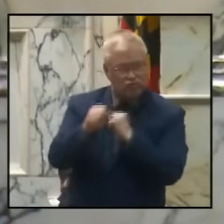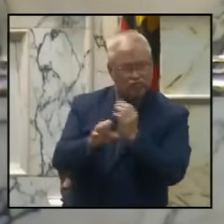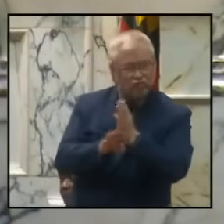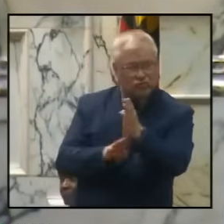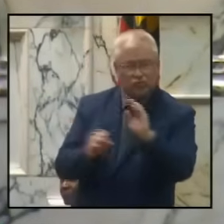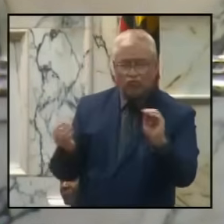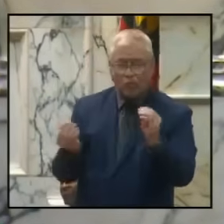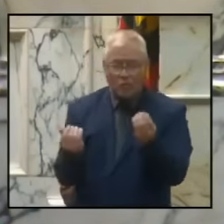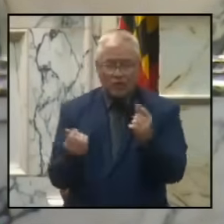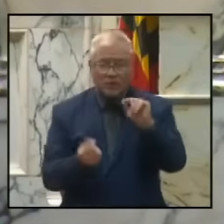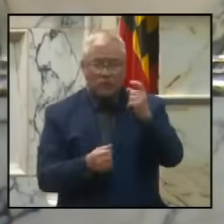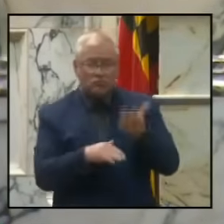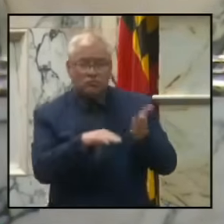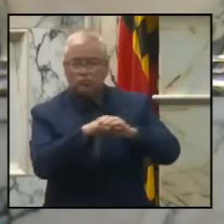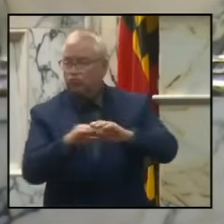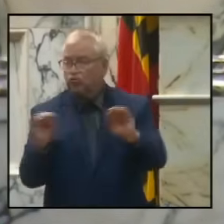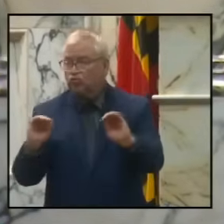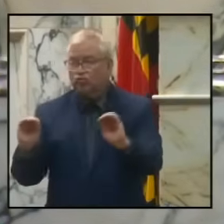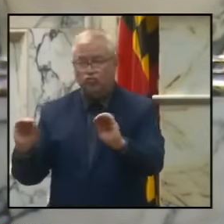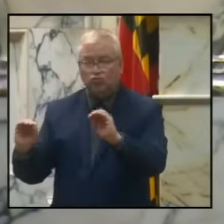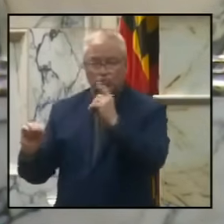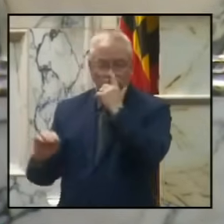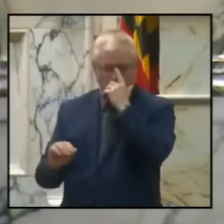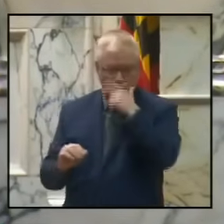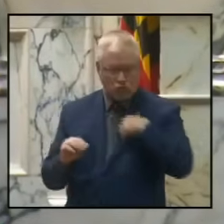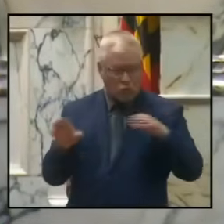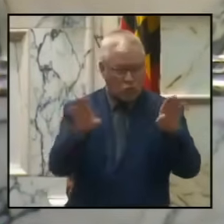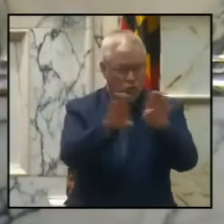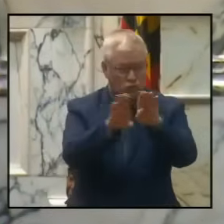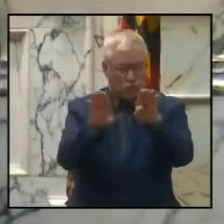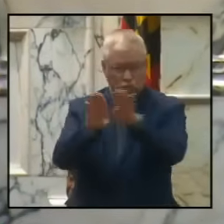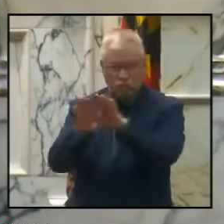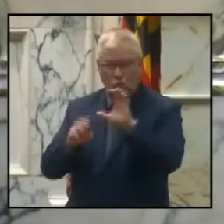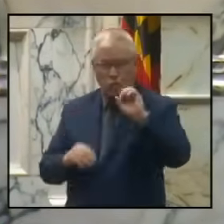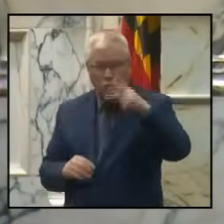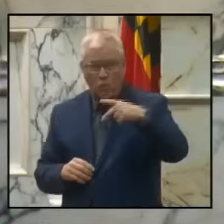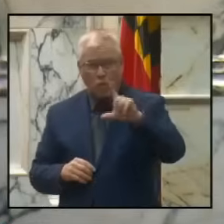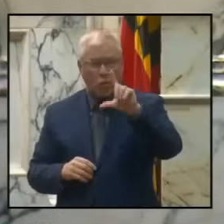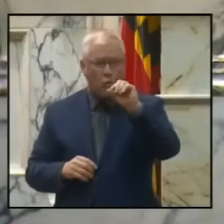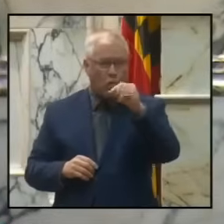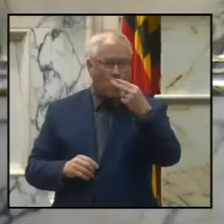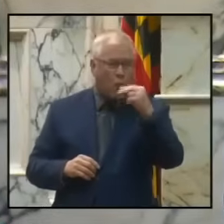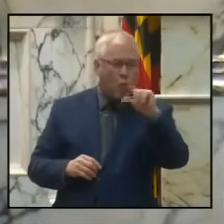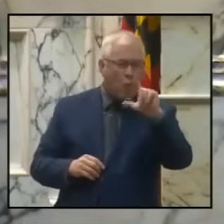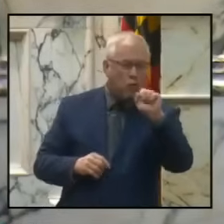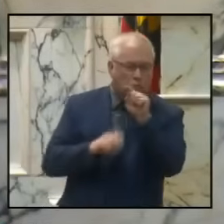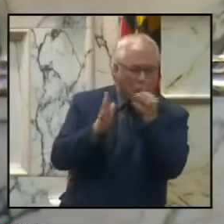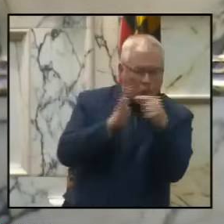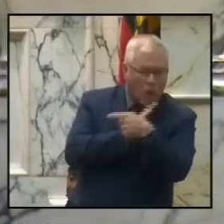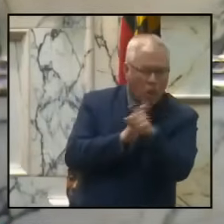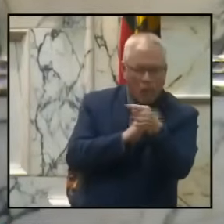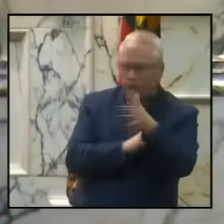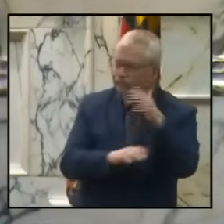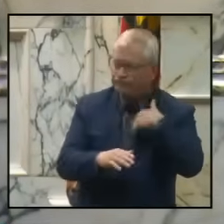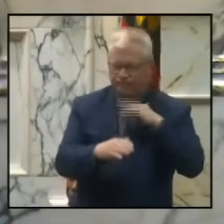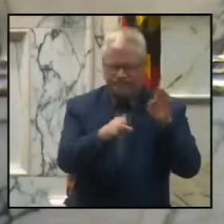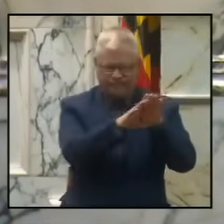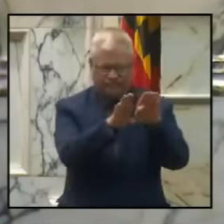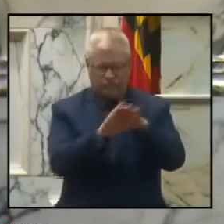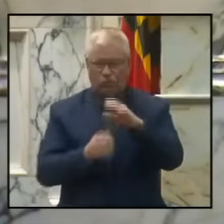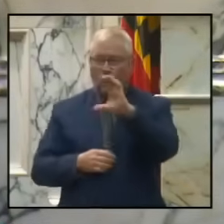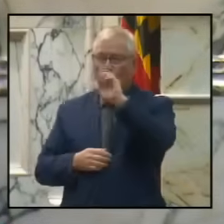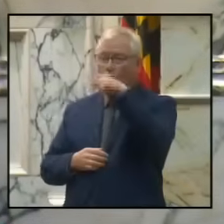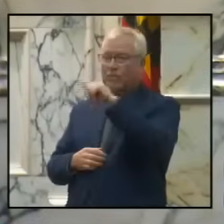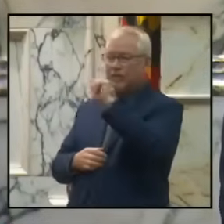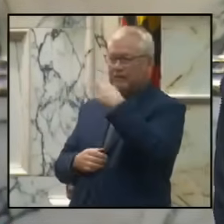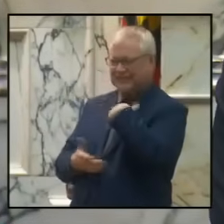we're going to close corporate loopholes and lower the corporate tax rate to make Maryland more business friendly, that we are doubling the